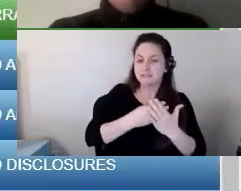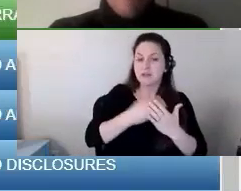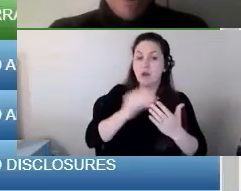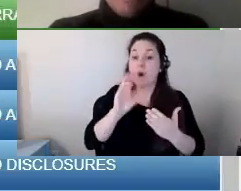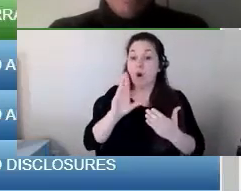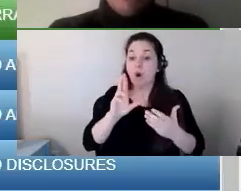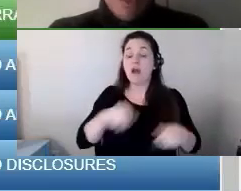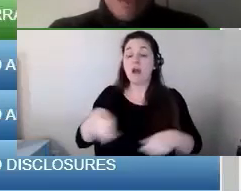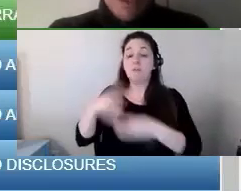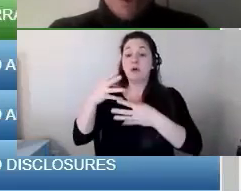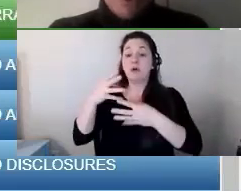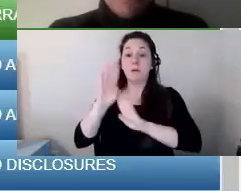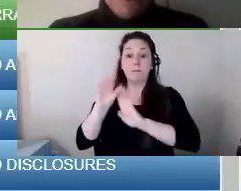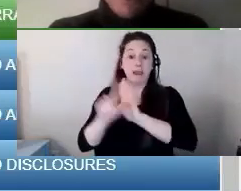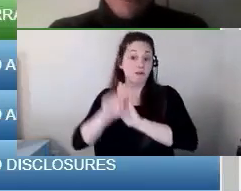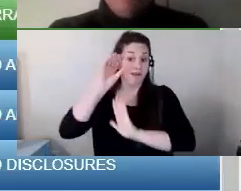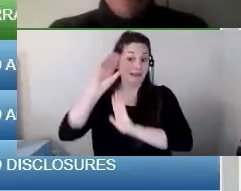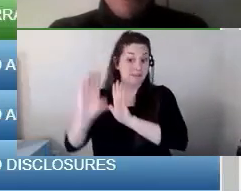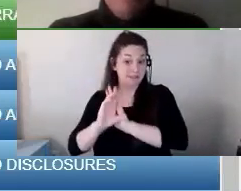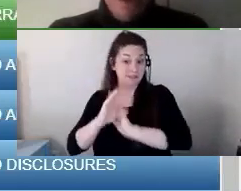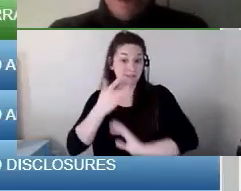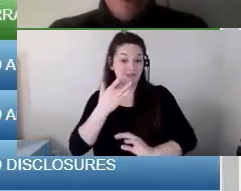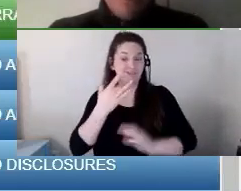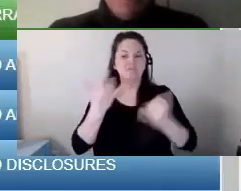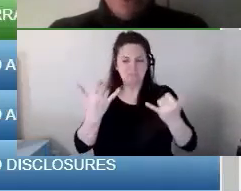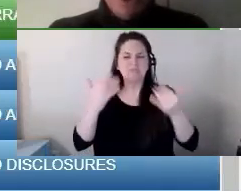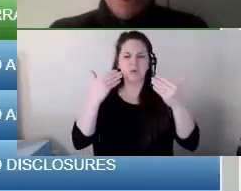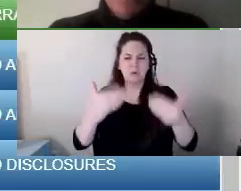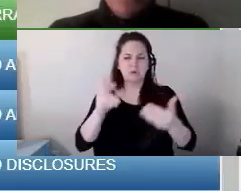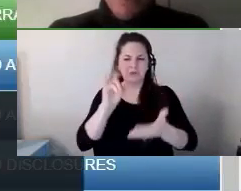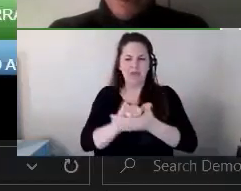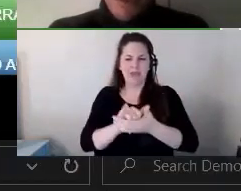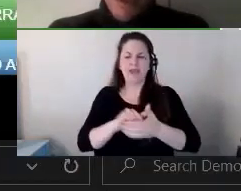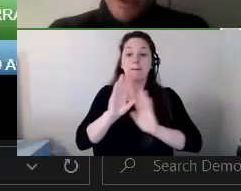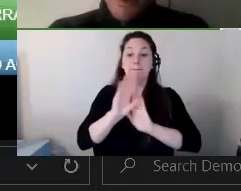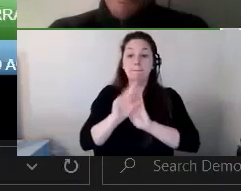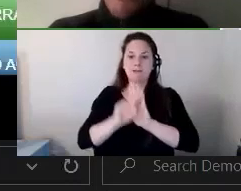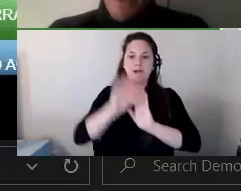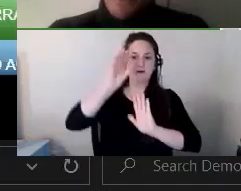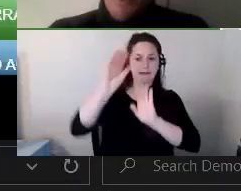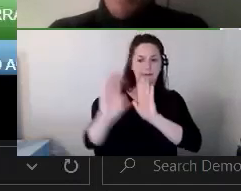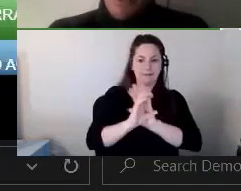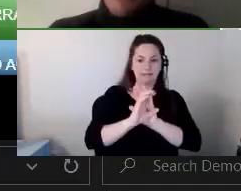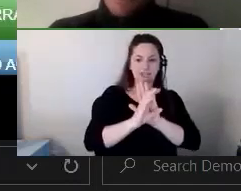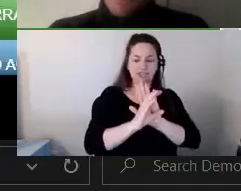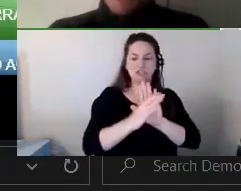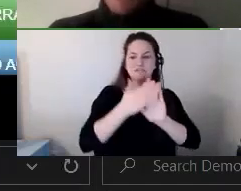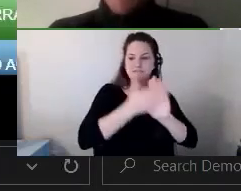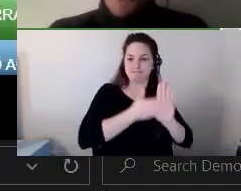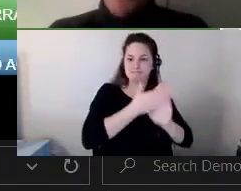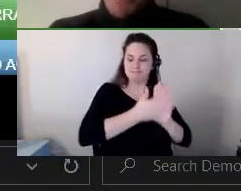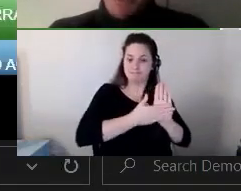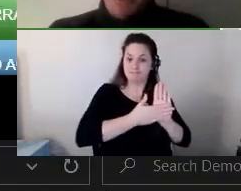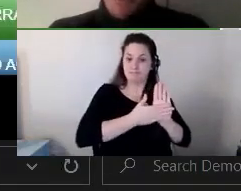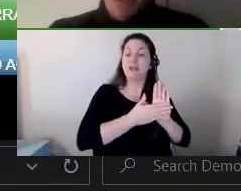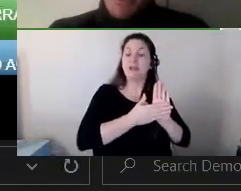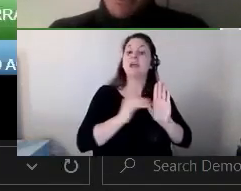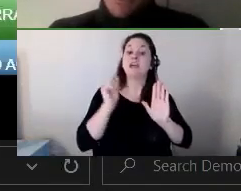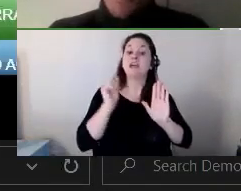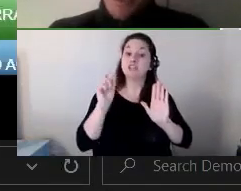upload a background image. So let's upload a background image. The background images should